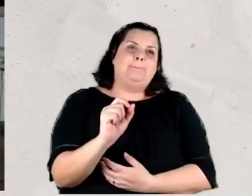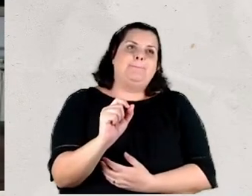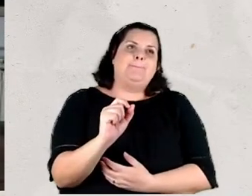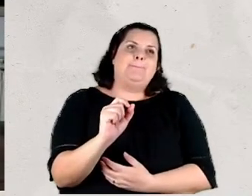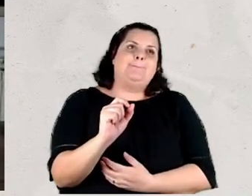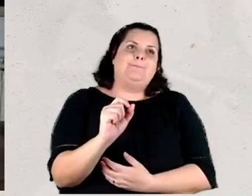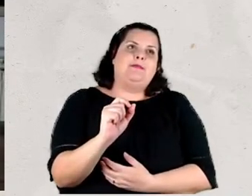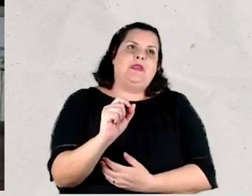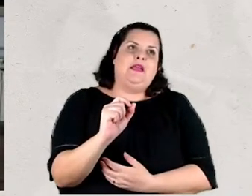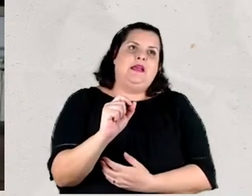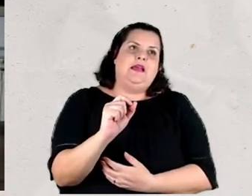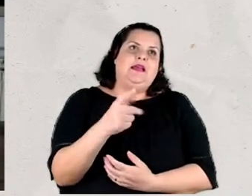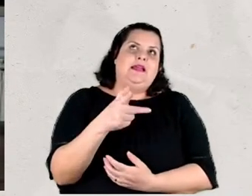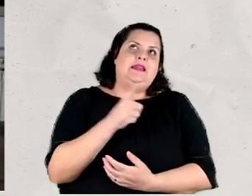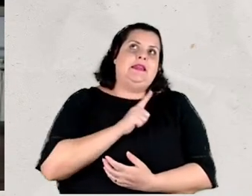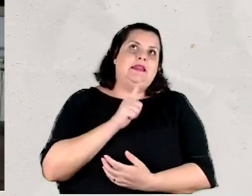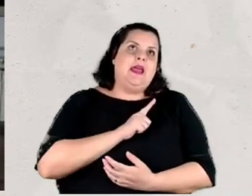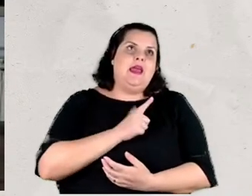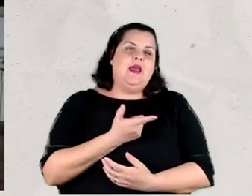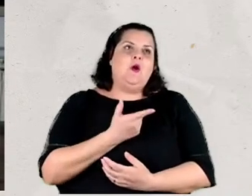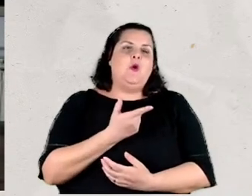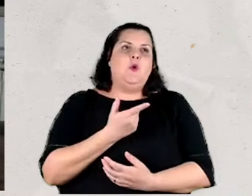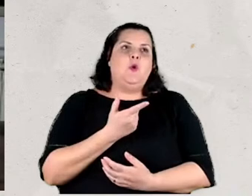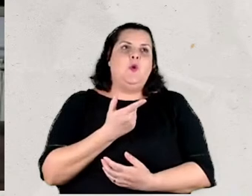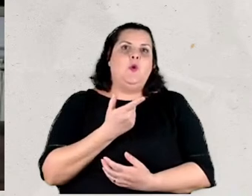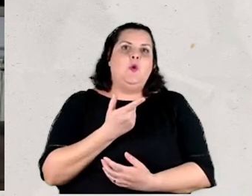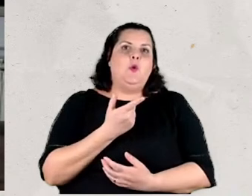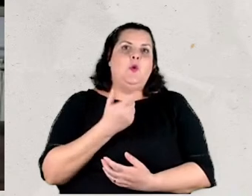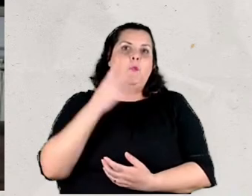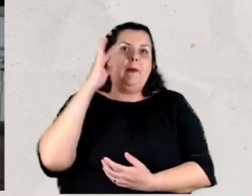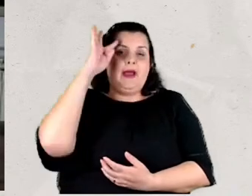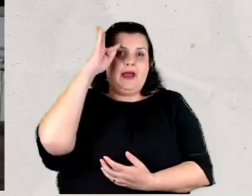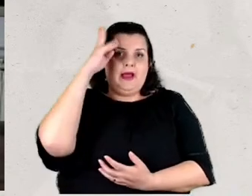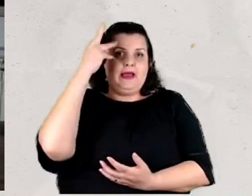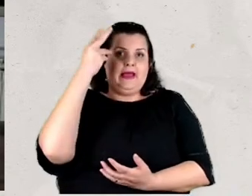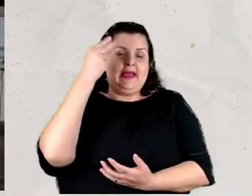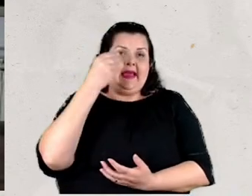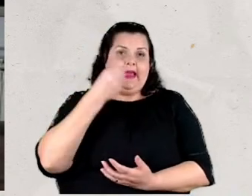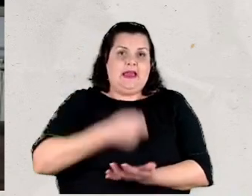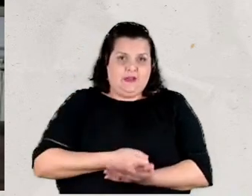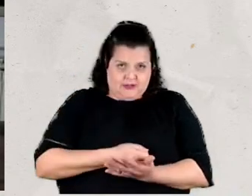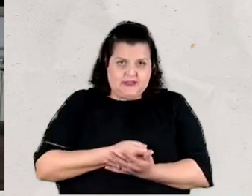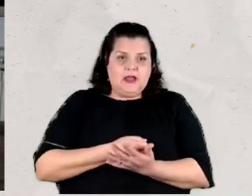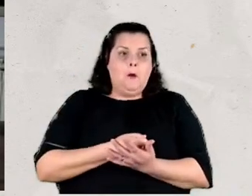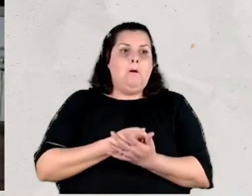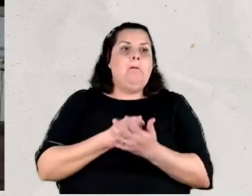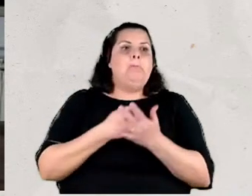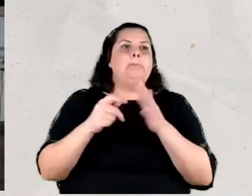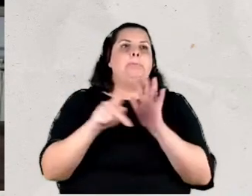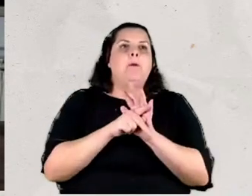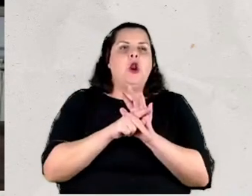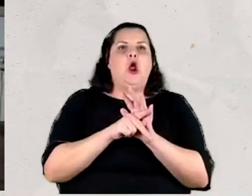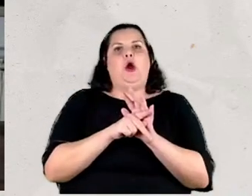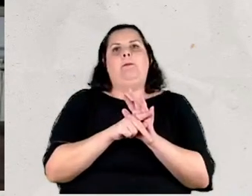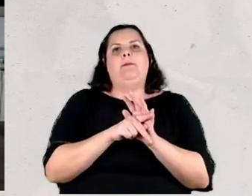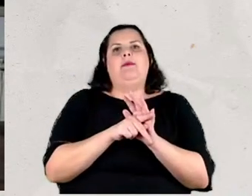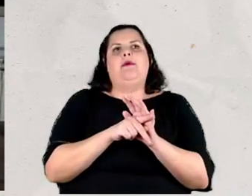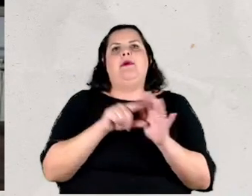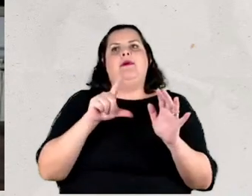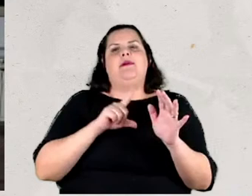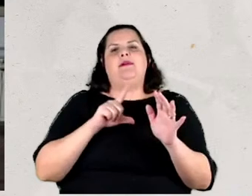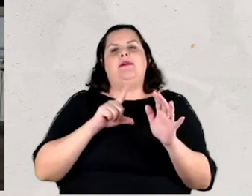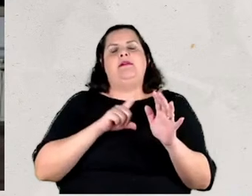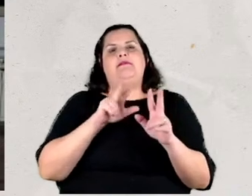that leaves out the right of return. There is no right of return to the state of Israel. There's a right of return only to a